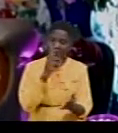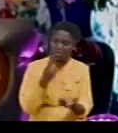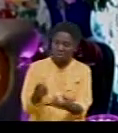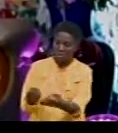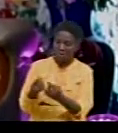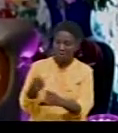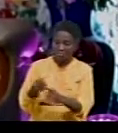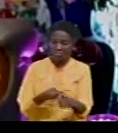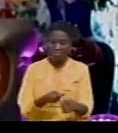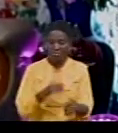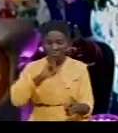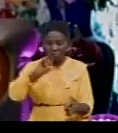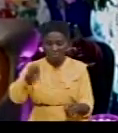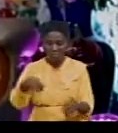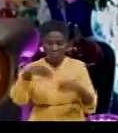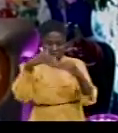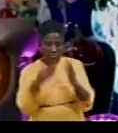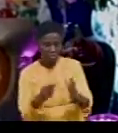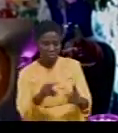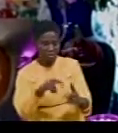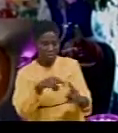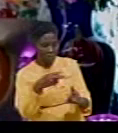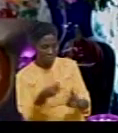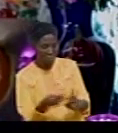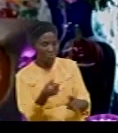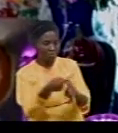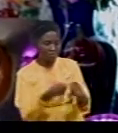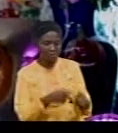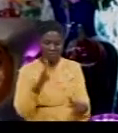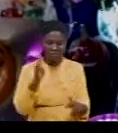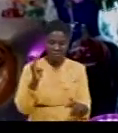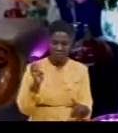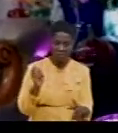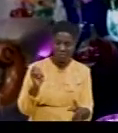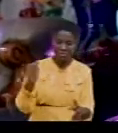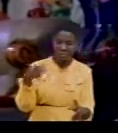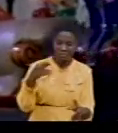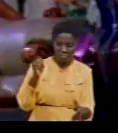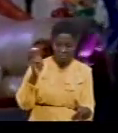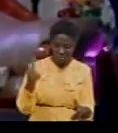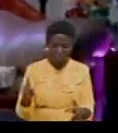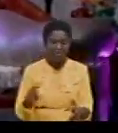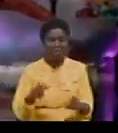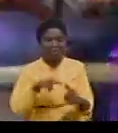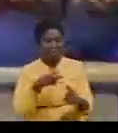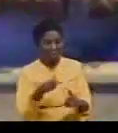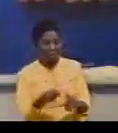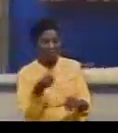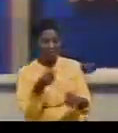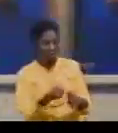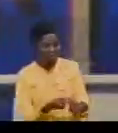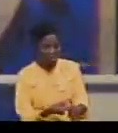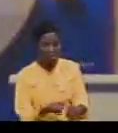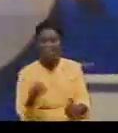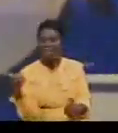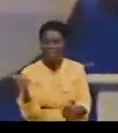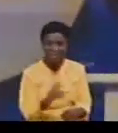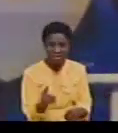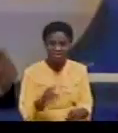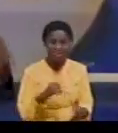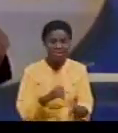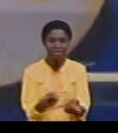from Bethel, or coming from Bethlehem, or coming from Sychar, anywhere it